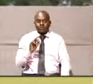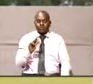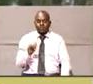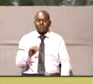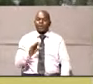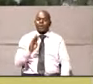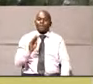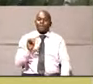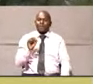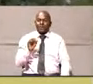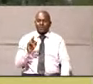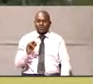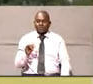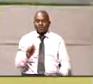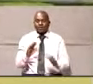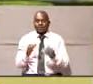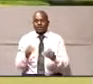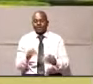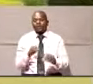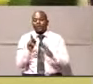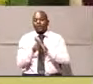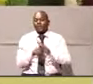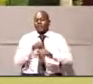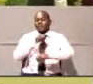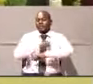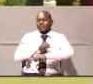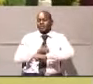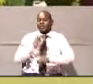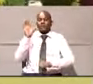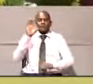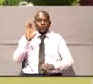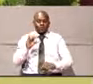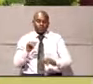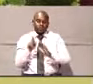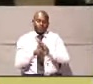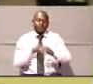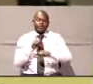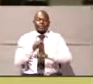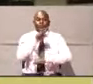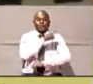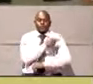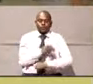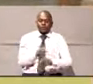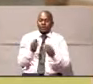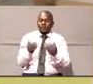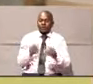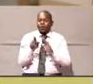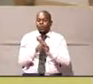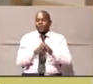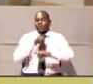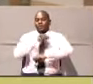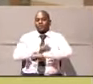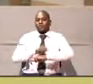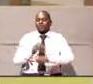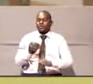Ladonga Basilica is encircled by Primary Teachers College, a primary school, and a hospital. However, the primary school